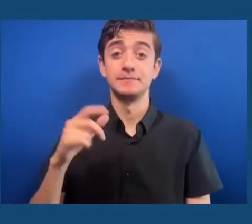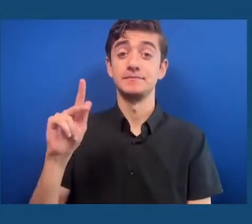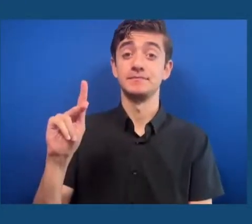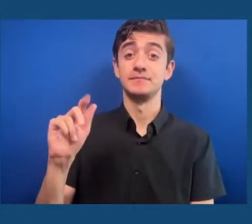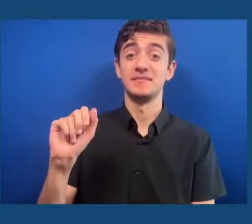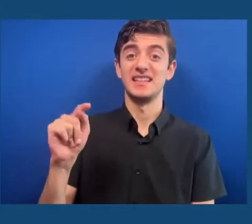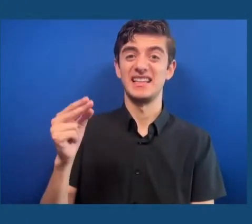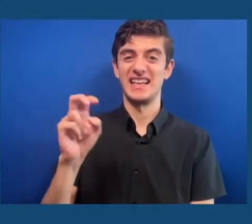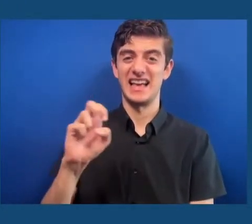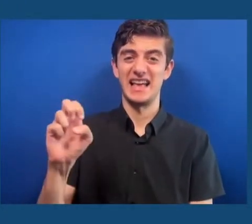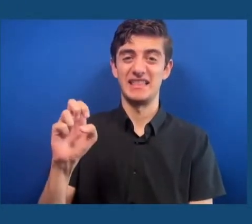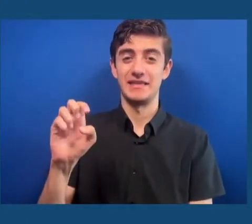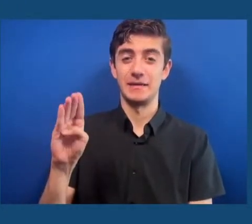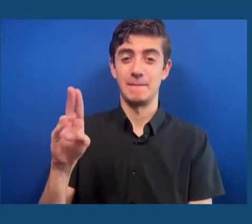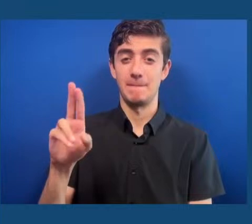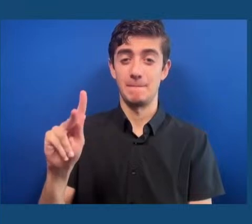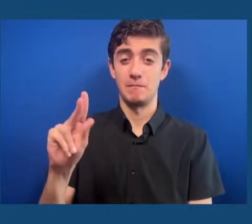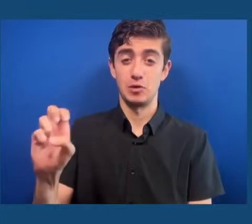supervisor.